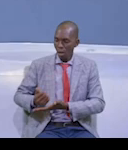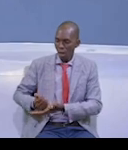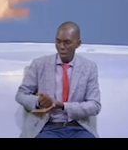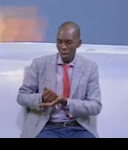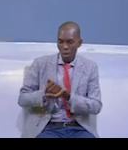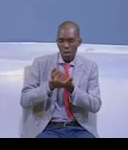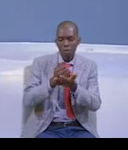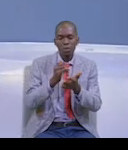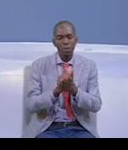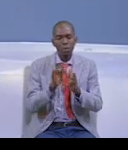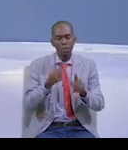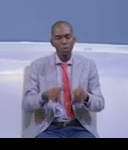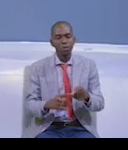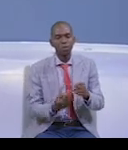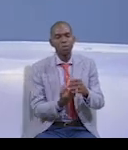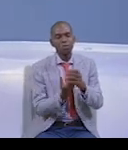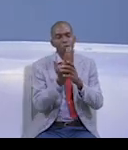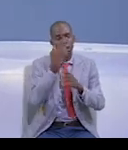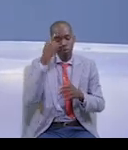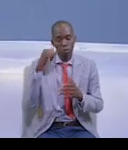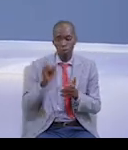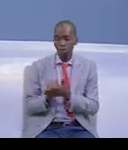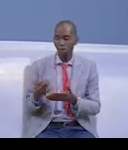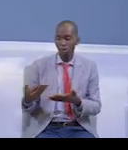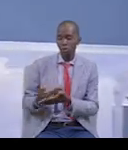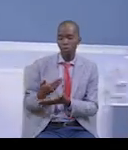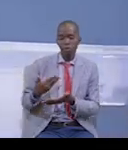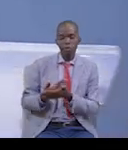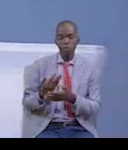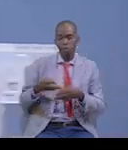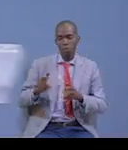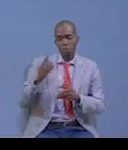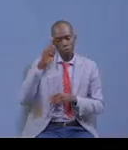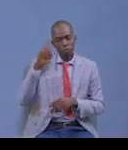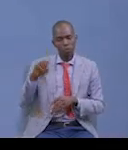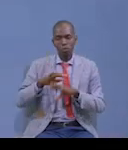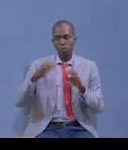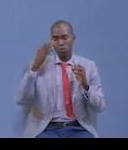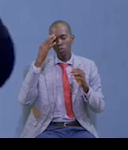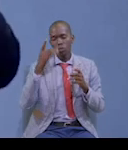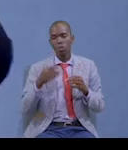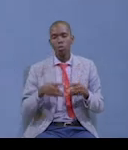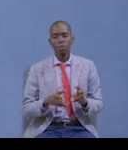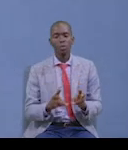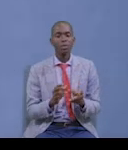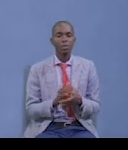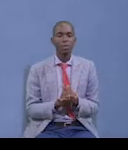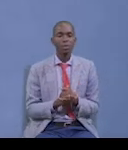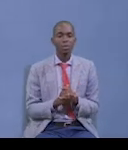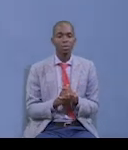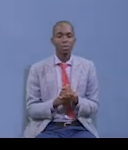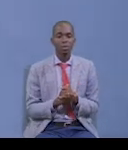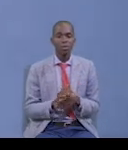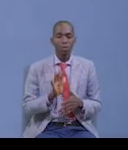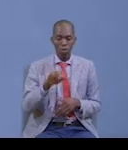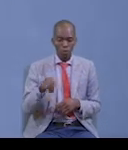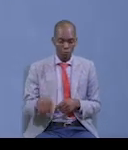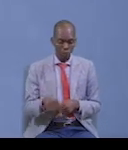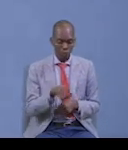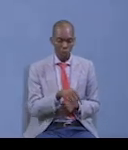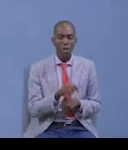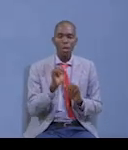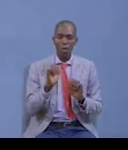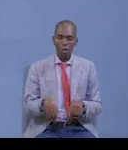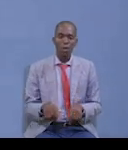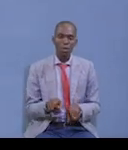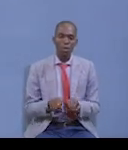for him appudu mi chetulu avishwasana cheppattukoni athani nootanamaina margamuloni teeskostayi your feet can help